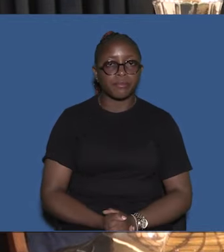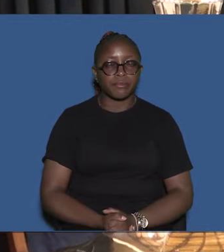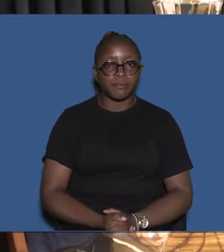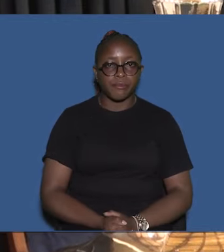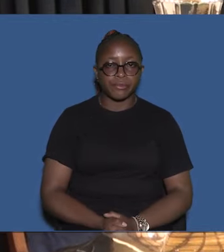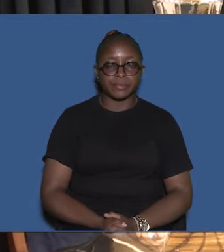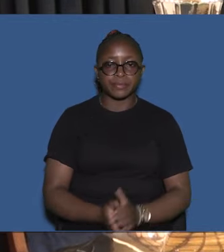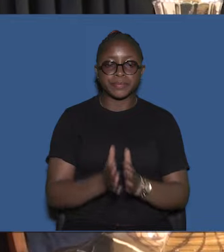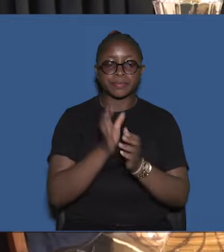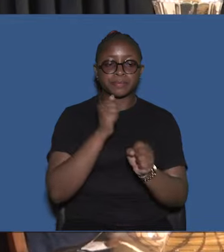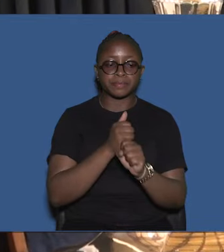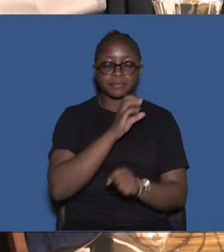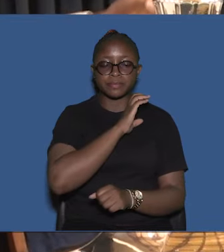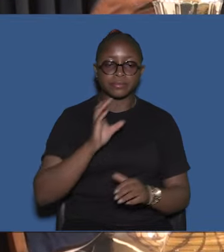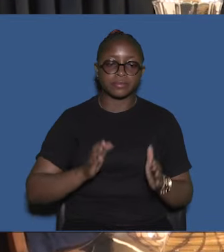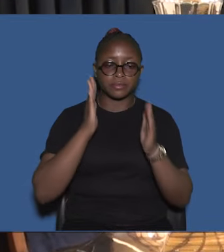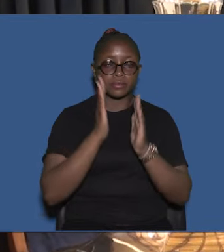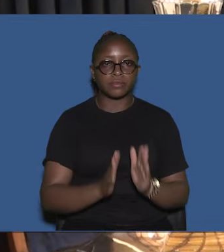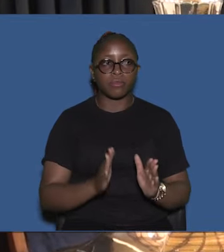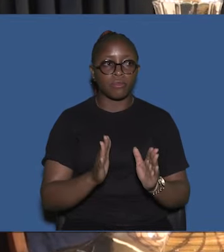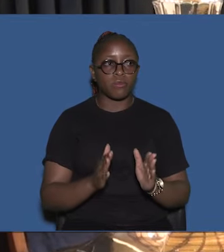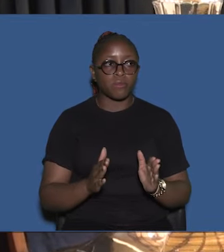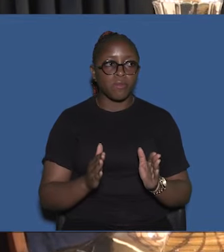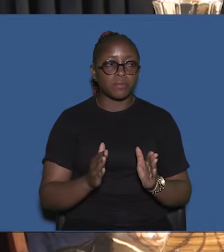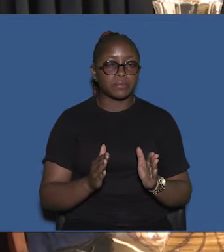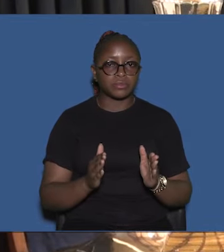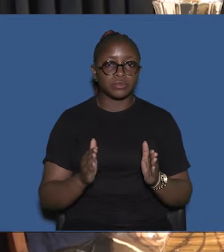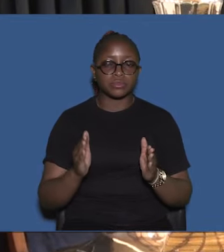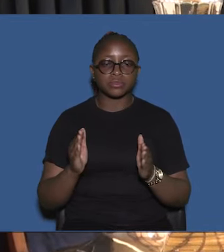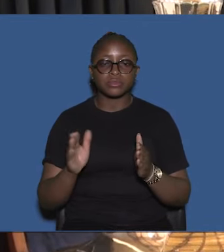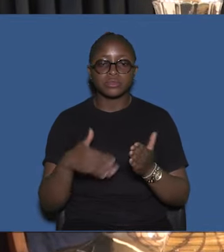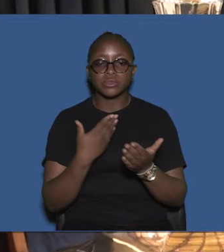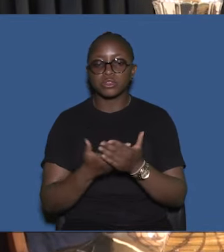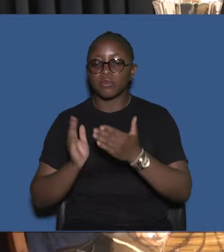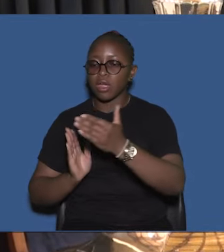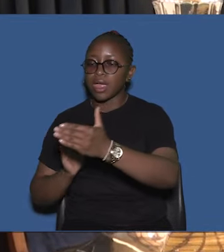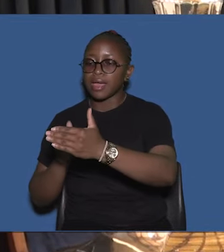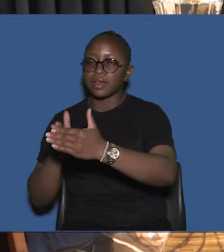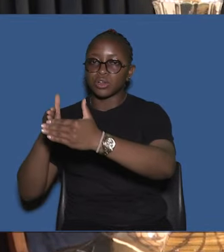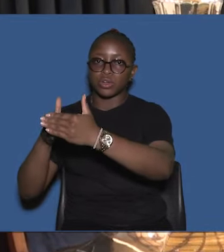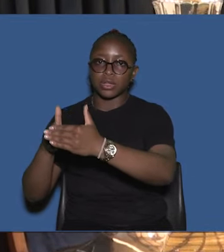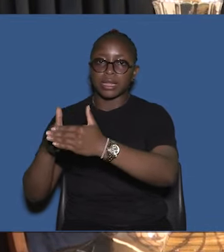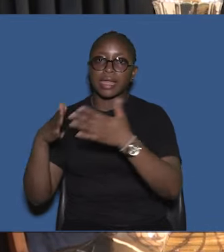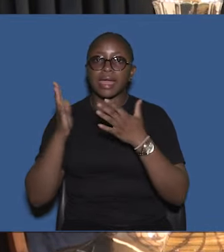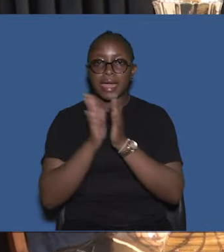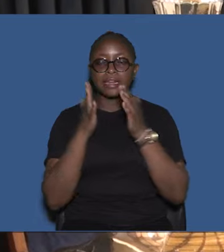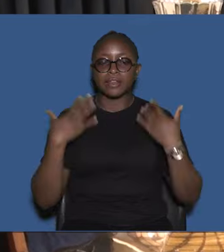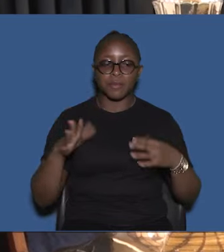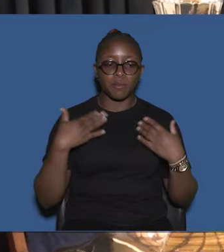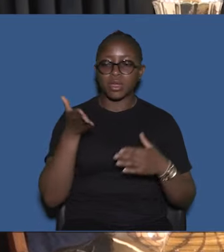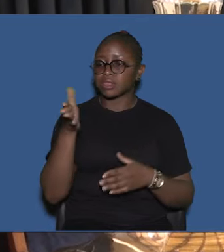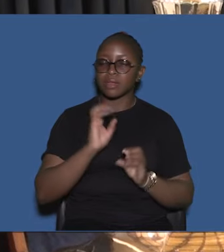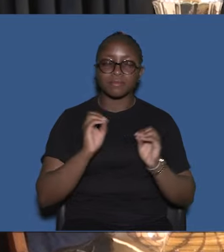people, Christians, to be on their corner and those who are not to be on their corner. And then what happens is